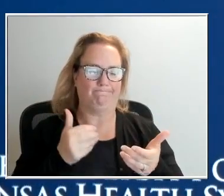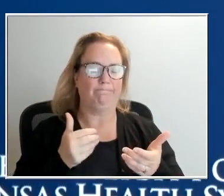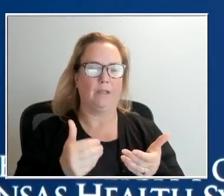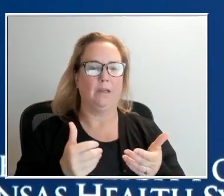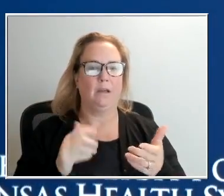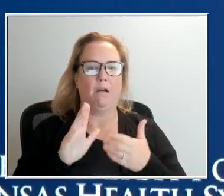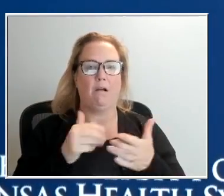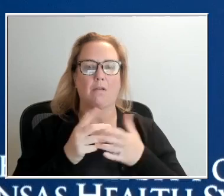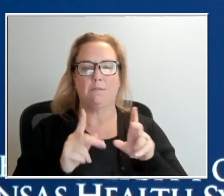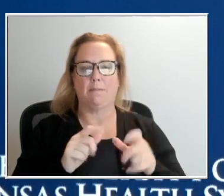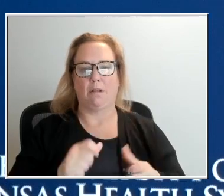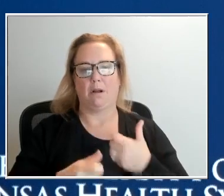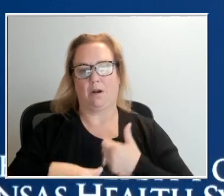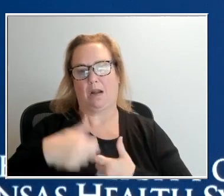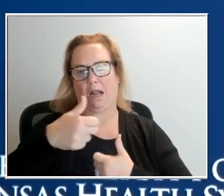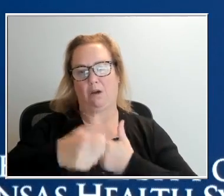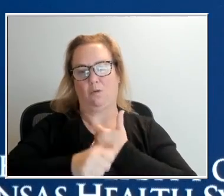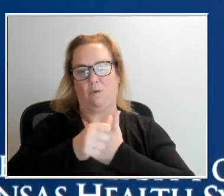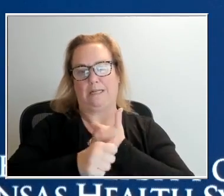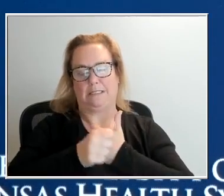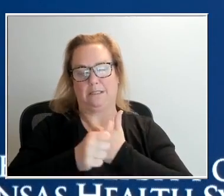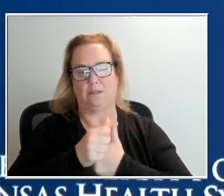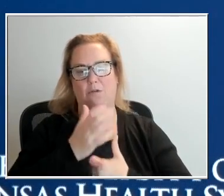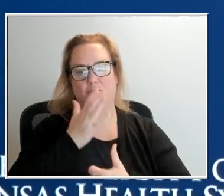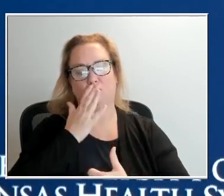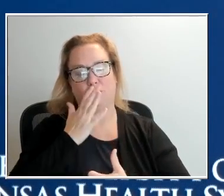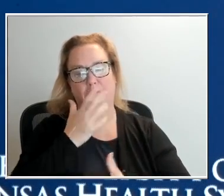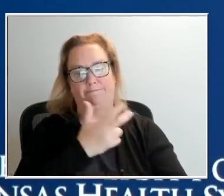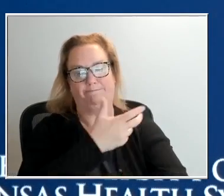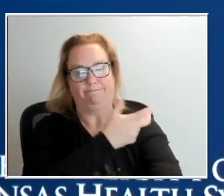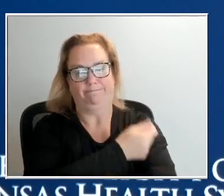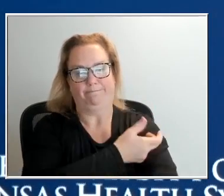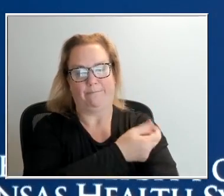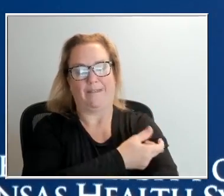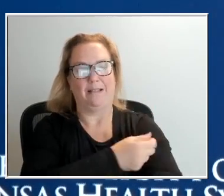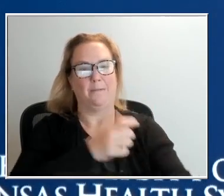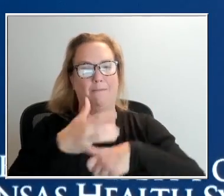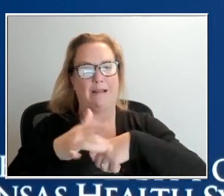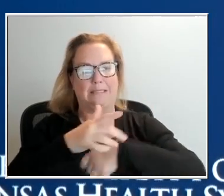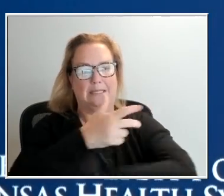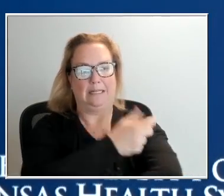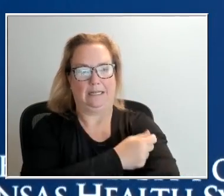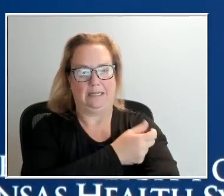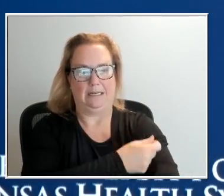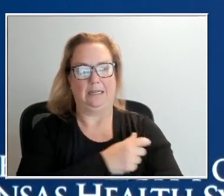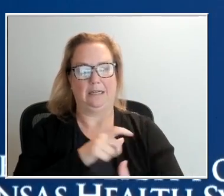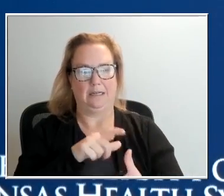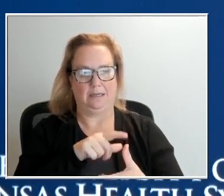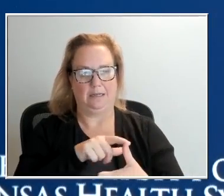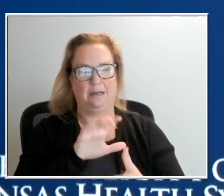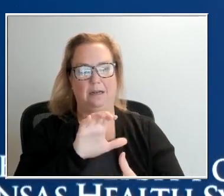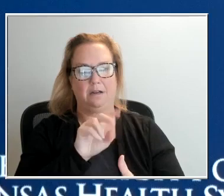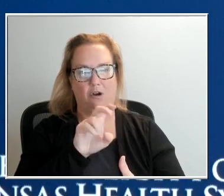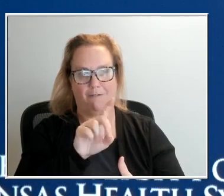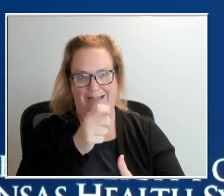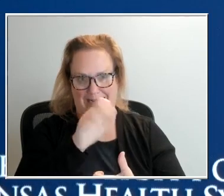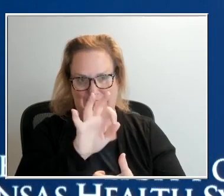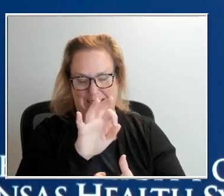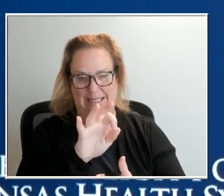risk, so it is vitally important to stay up to date with the available vaccines, most notably for COVID-19, for